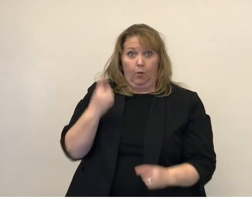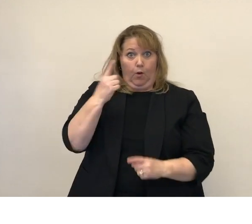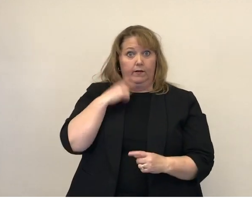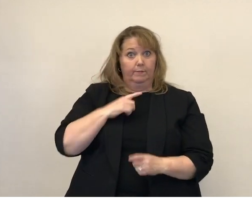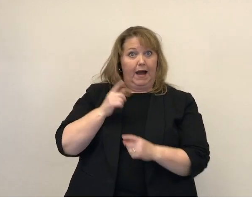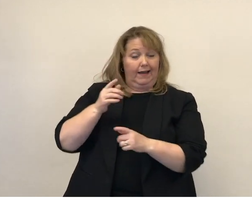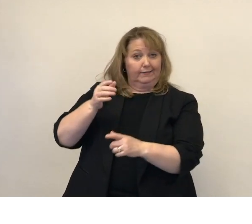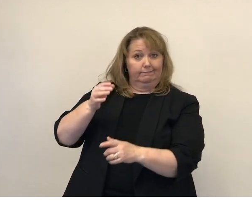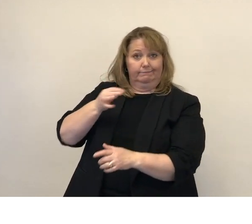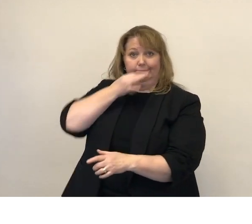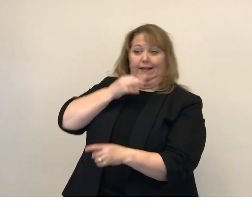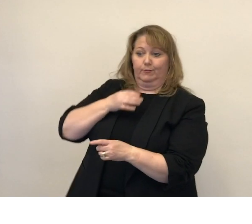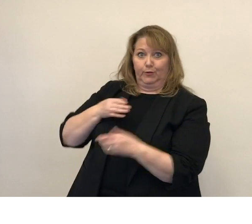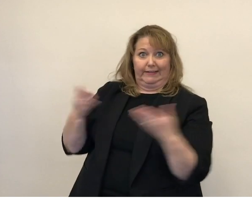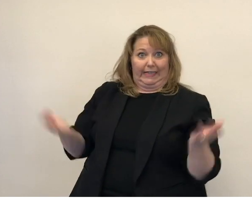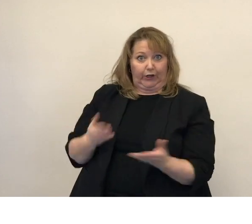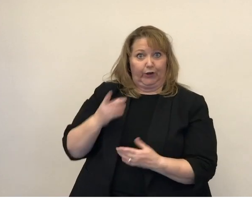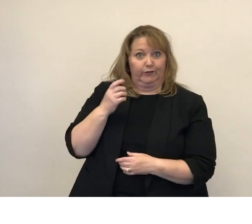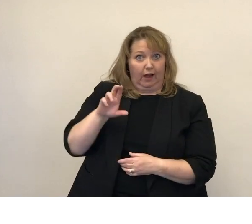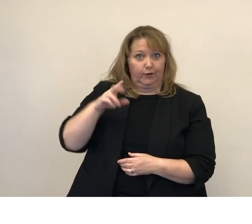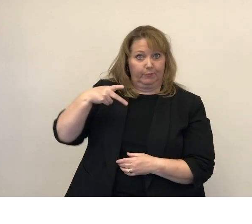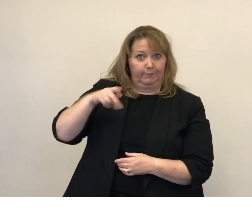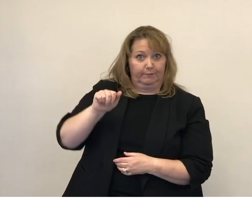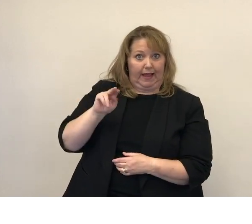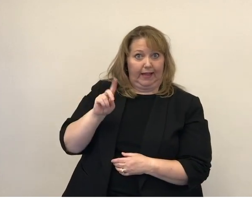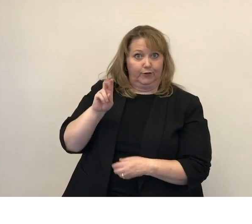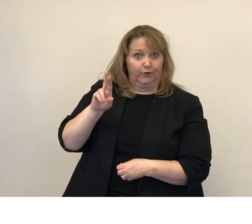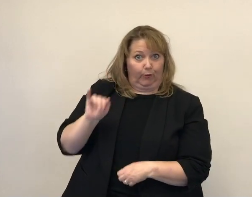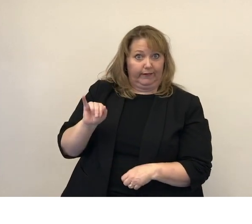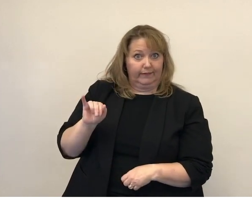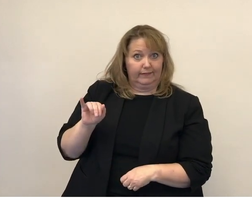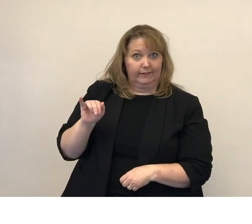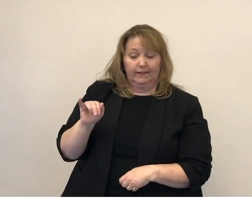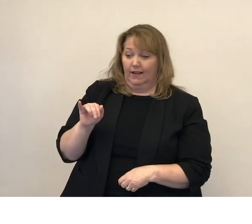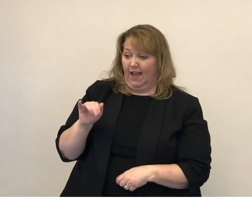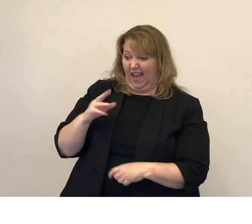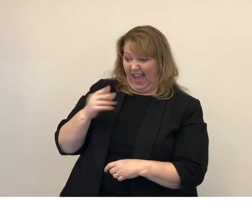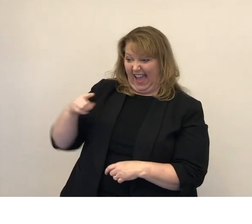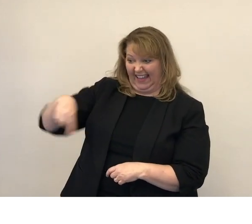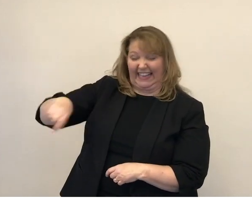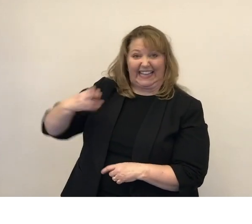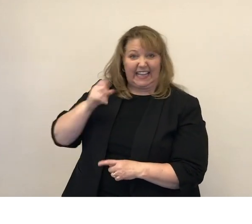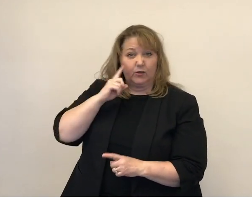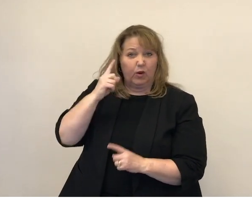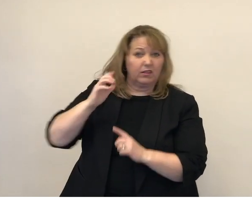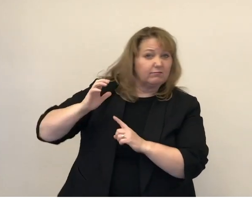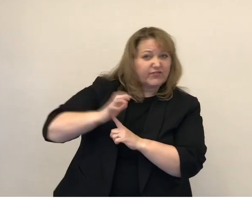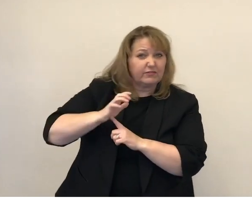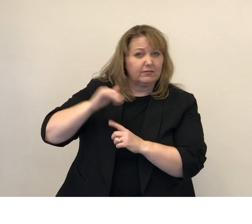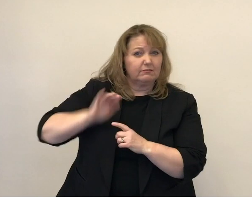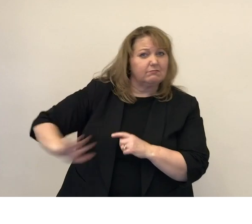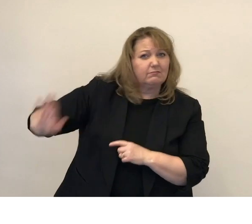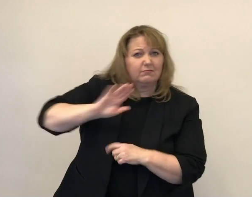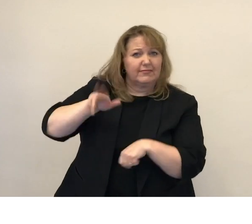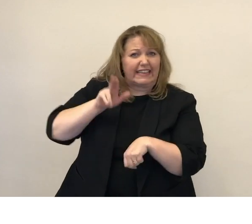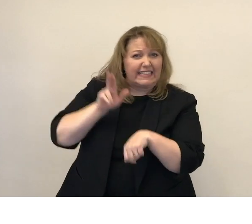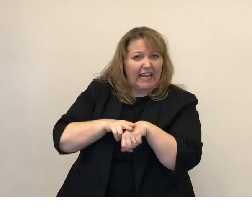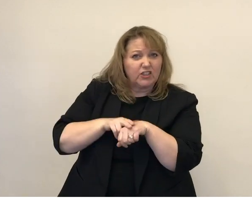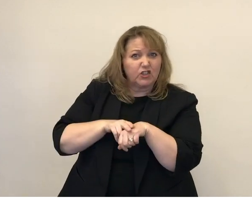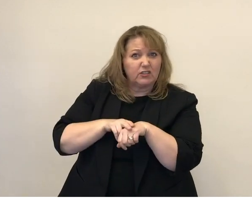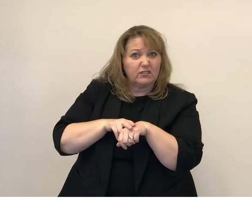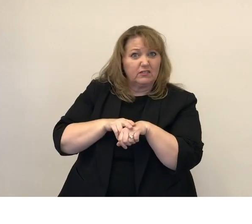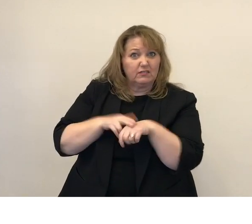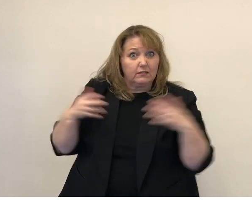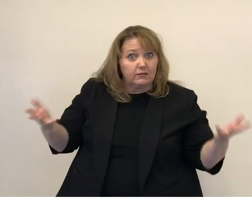advisory team. It's all been made public, it's all posted. And I will stack up my medical experts against anybody else that's putting together